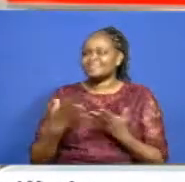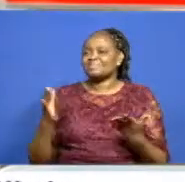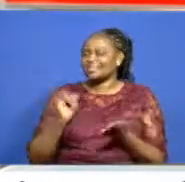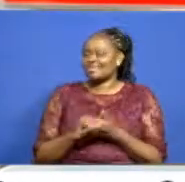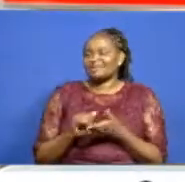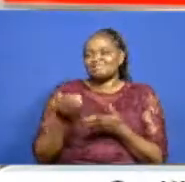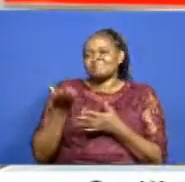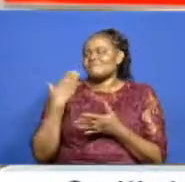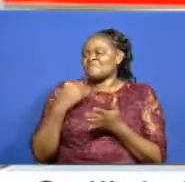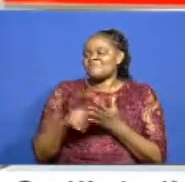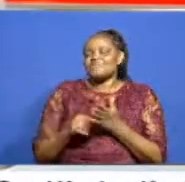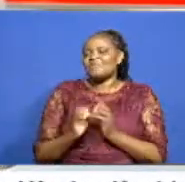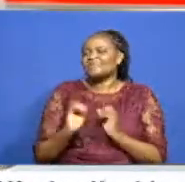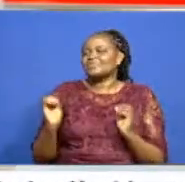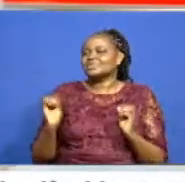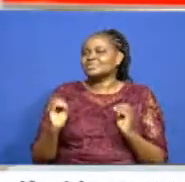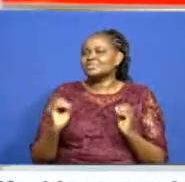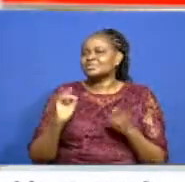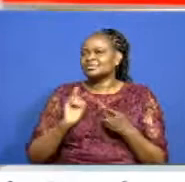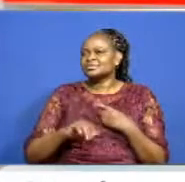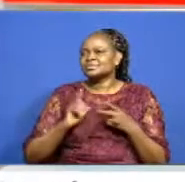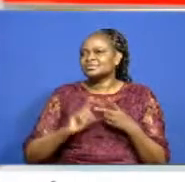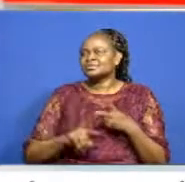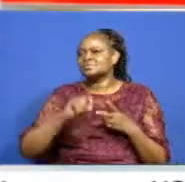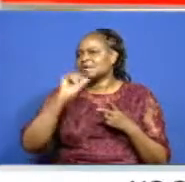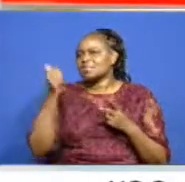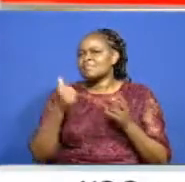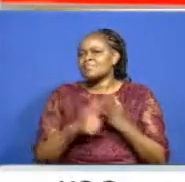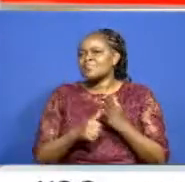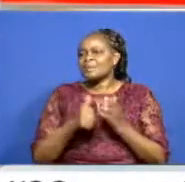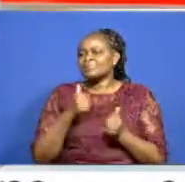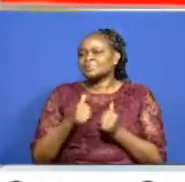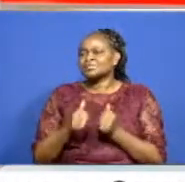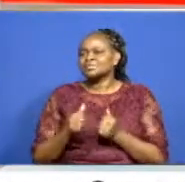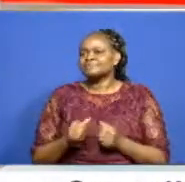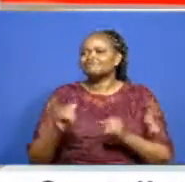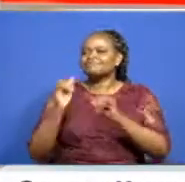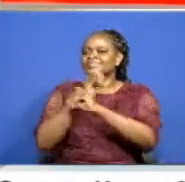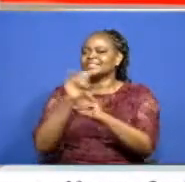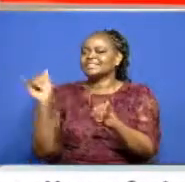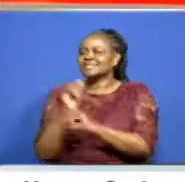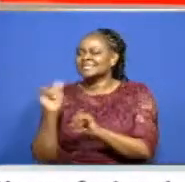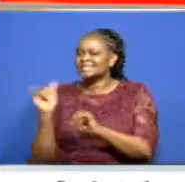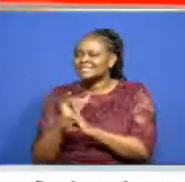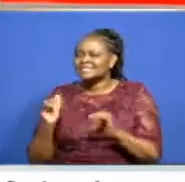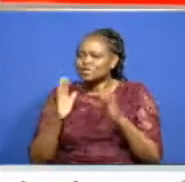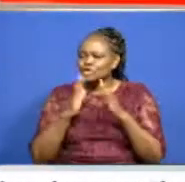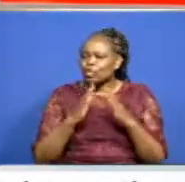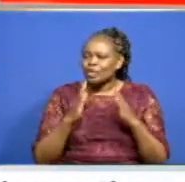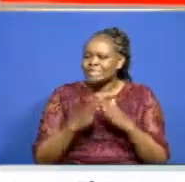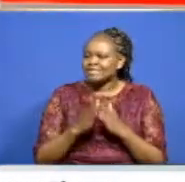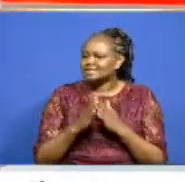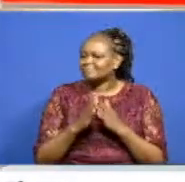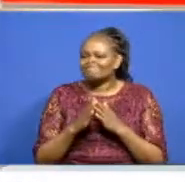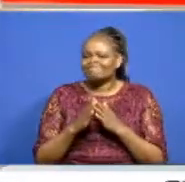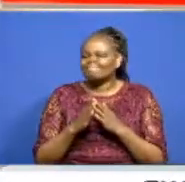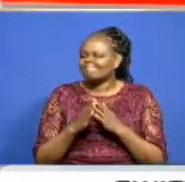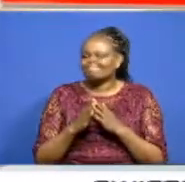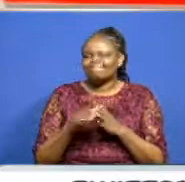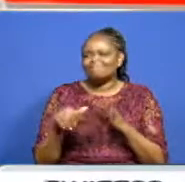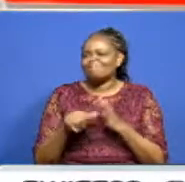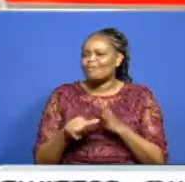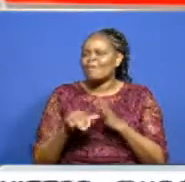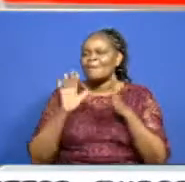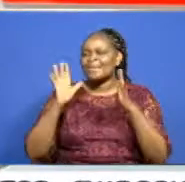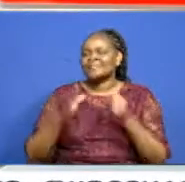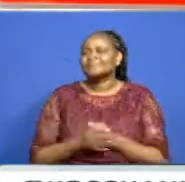issue. Another major component is this, the cleanliness, the sanitation area in many of our schools is really wanting.